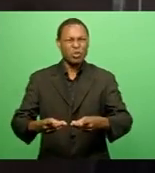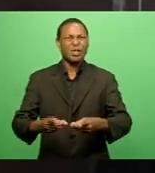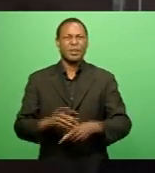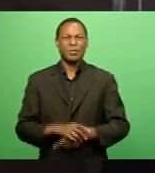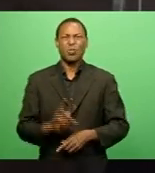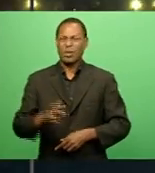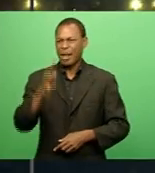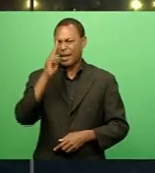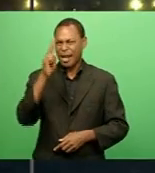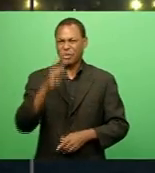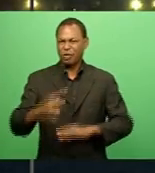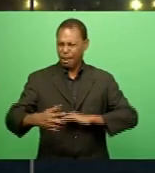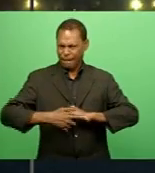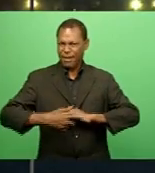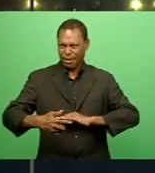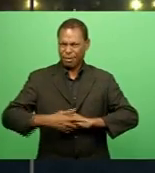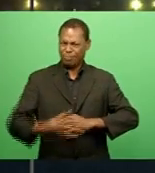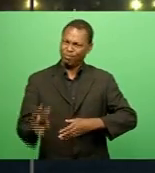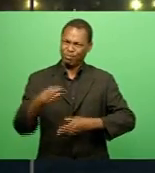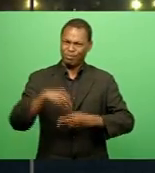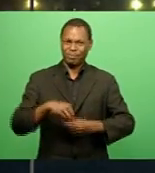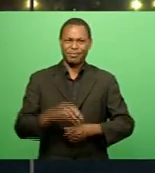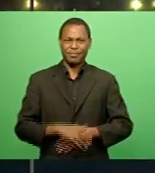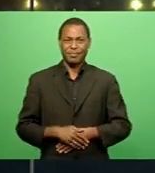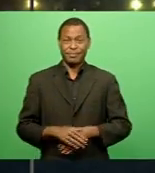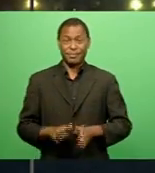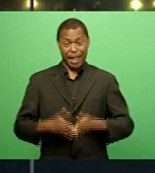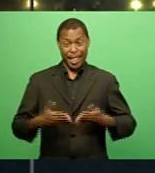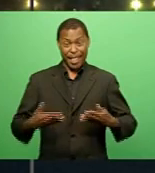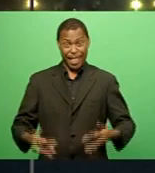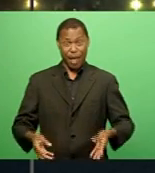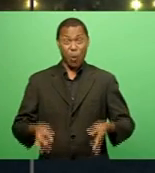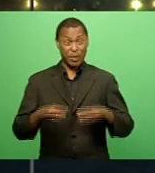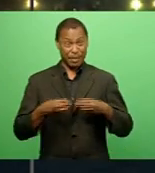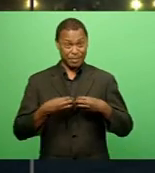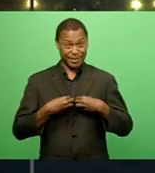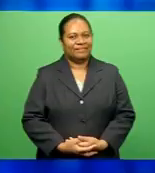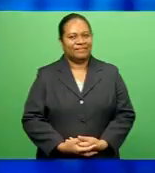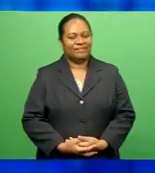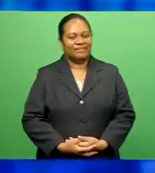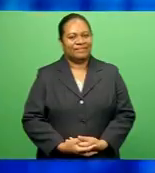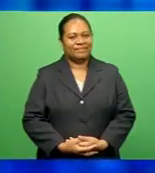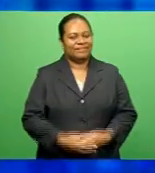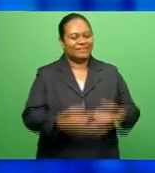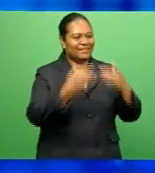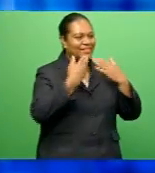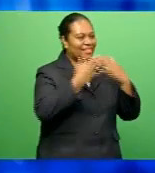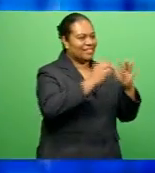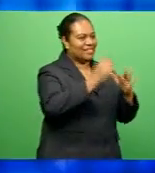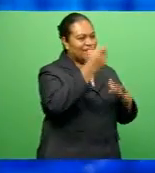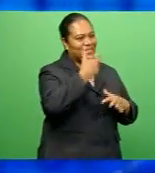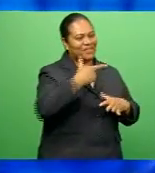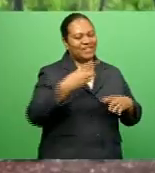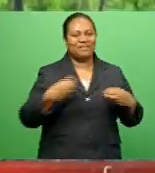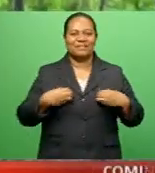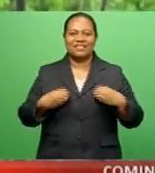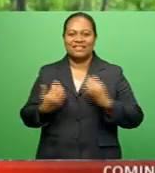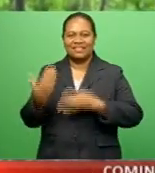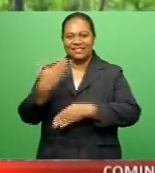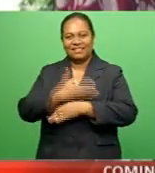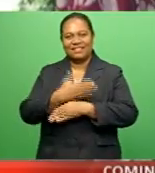national levels. And Whitney is here with tonight's business report. Thanks, Edwin. Coming up in Business